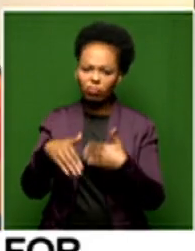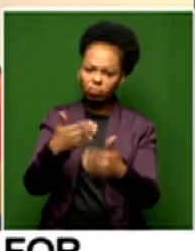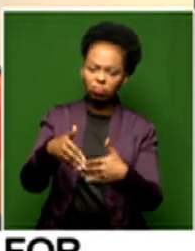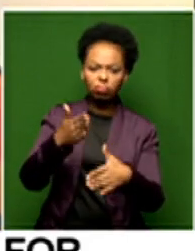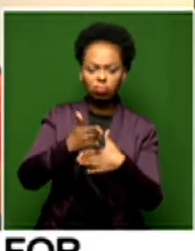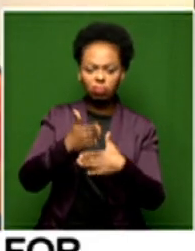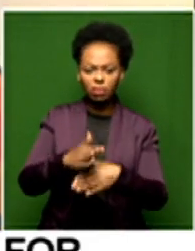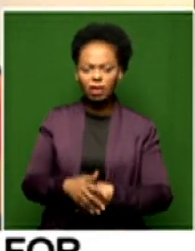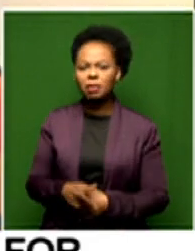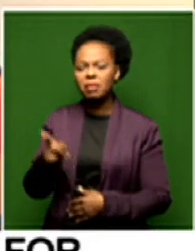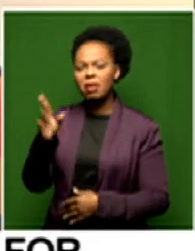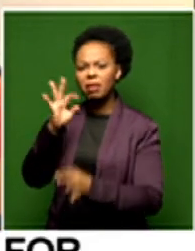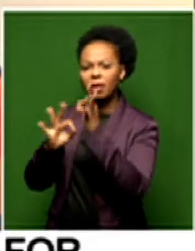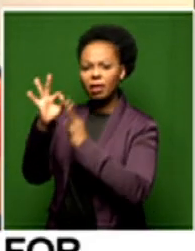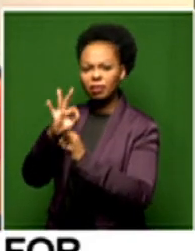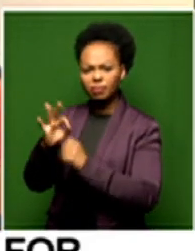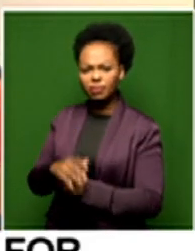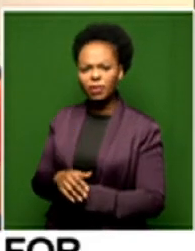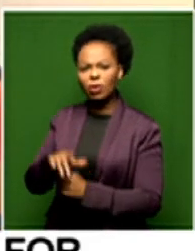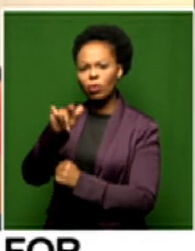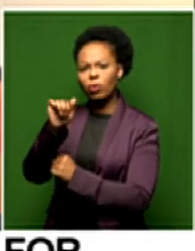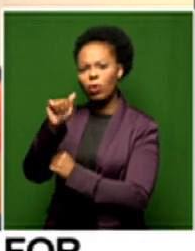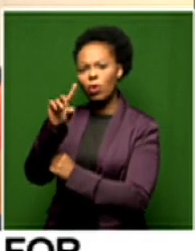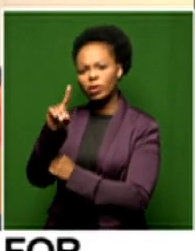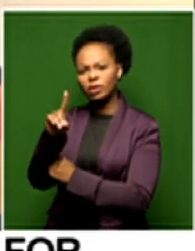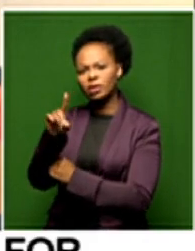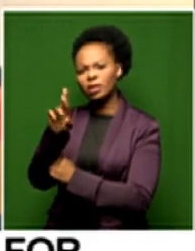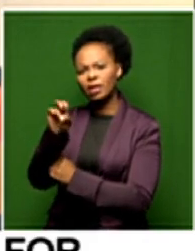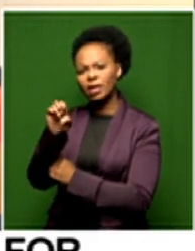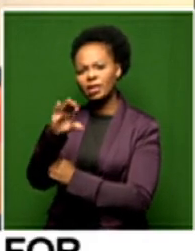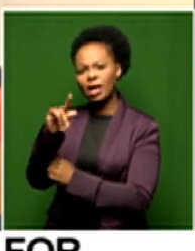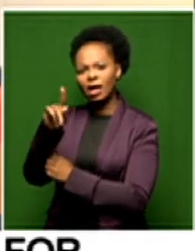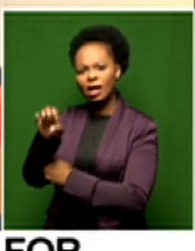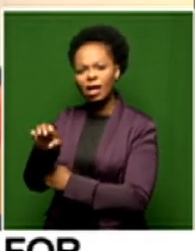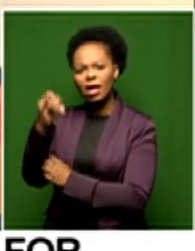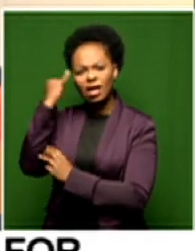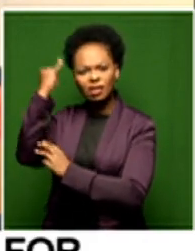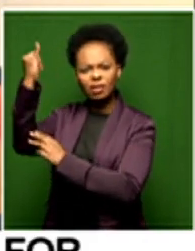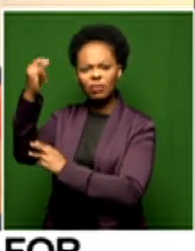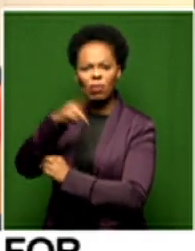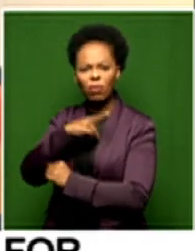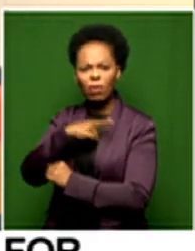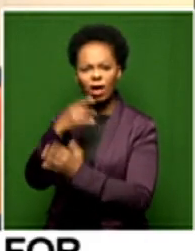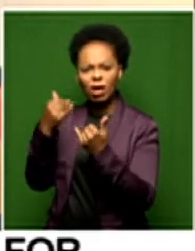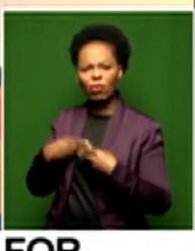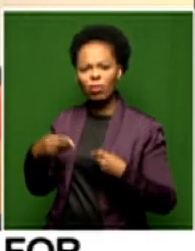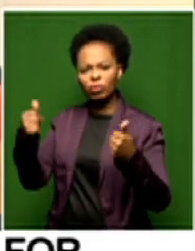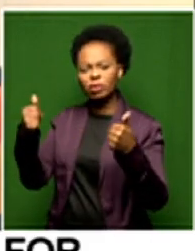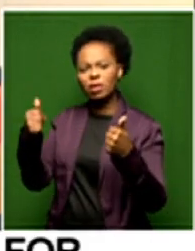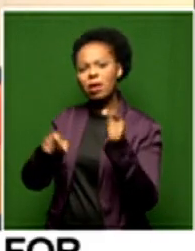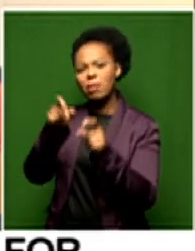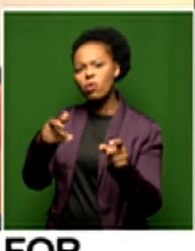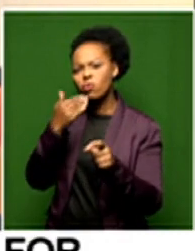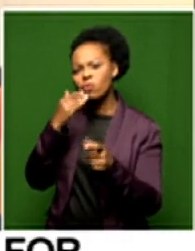talk to us, Jesse, about the LaundReCycle initiative and why it is so important for you guys to rehabilitate Cape Town's